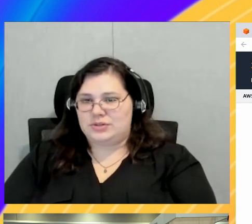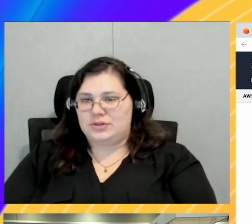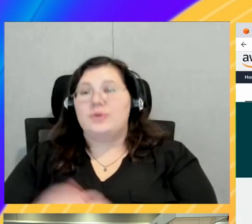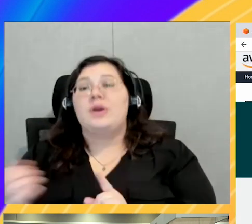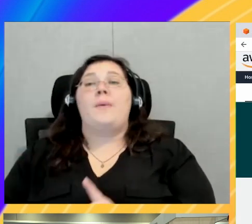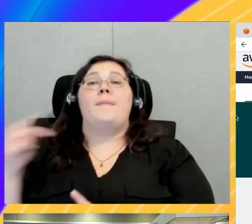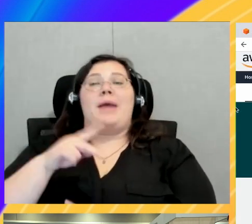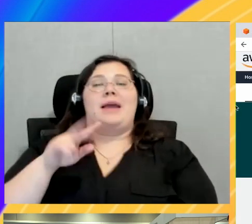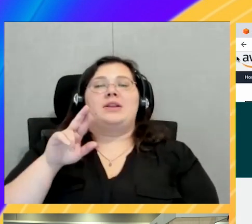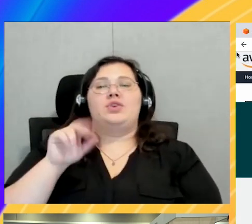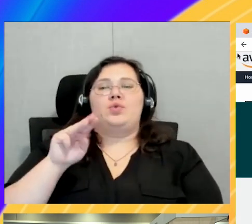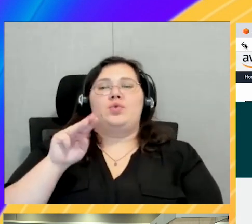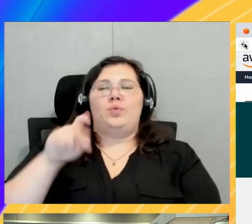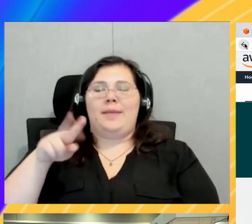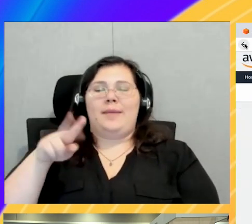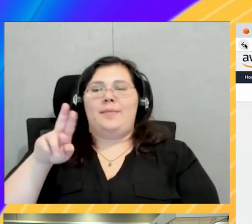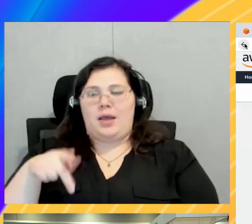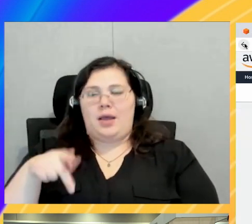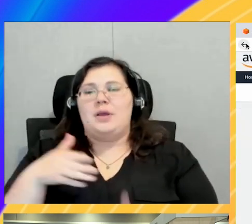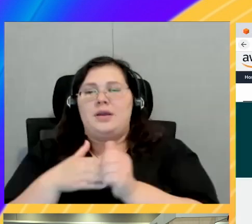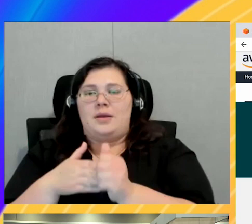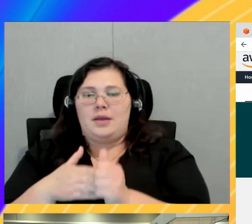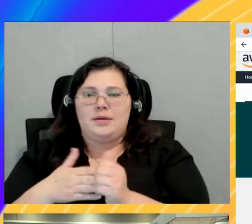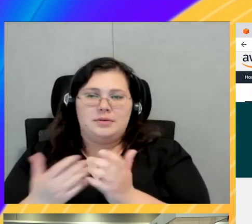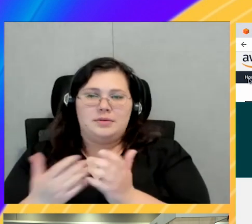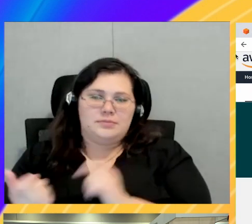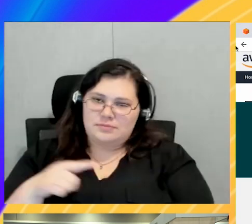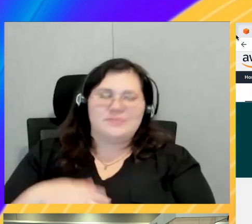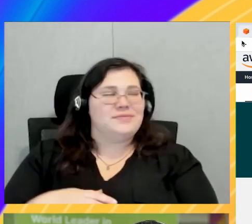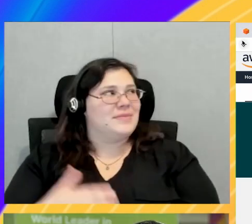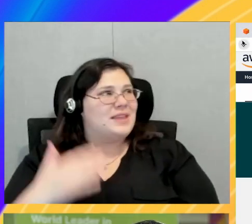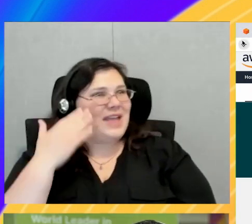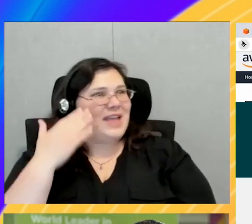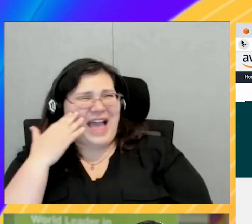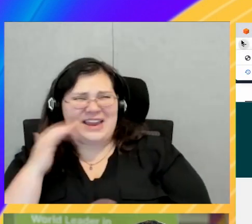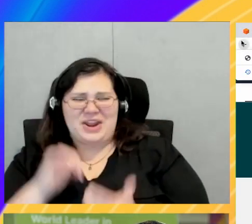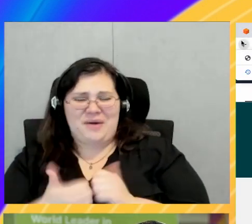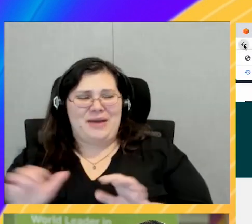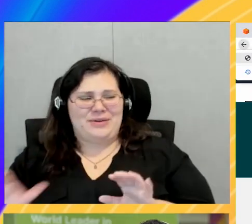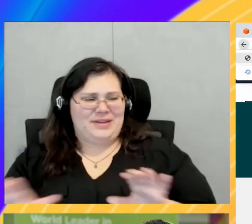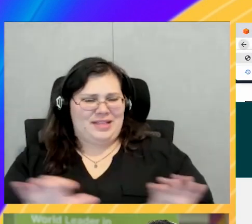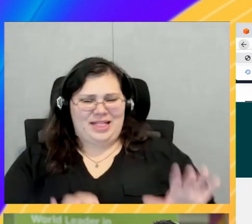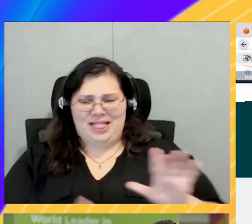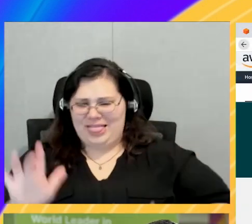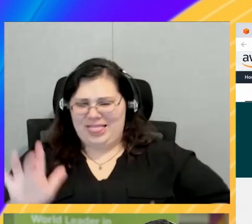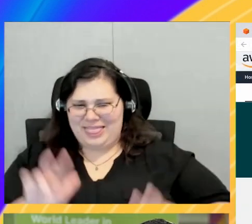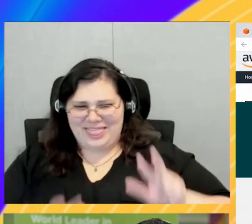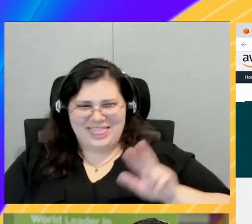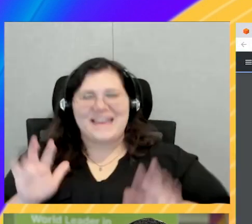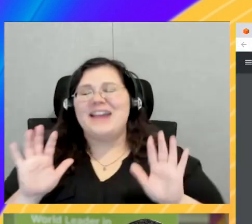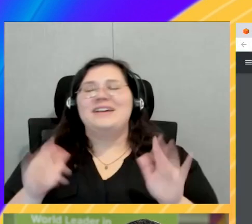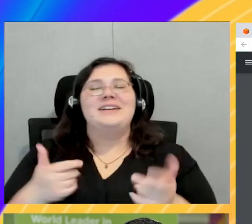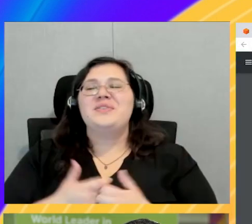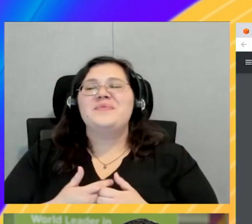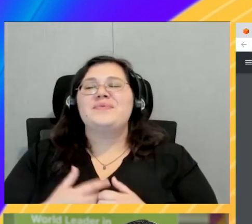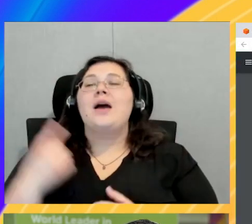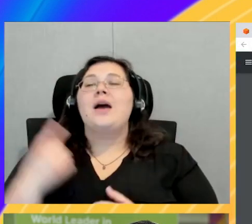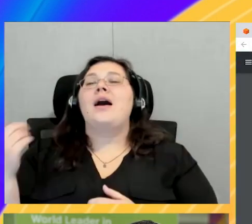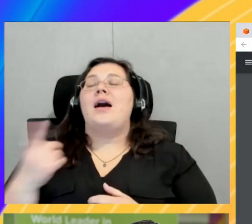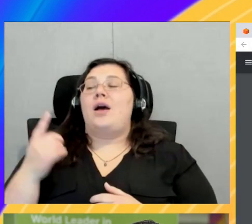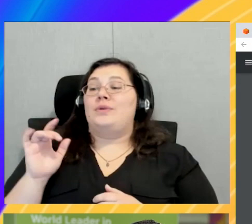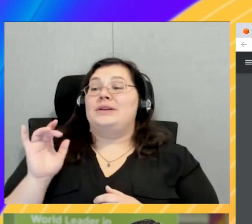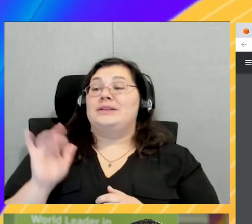applies toward, you might need to go, I know. I know how to drive. Yeah. Always open links in new tab.